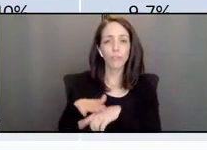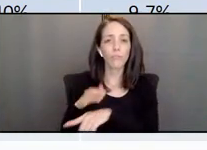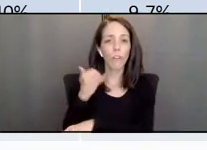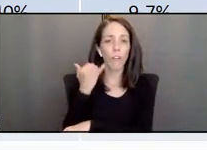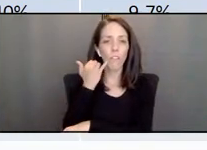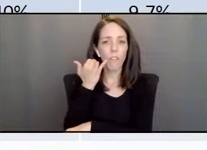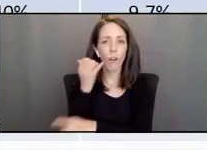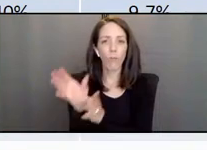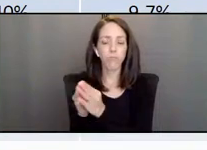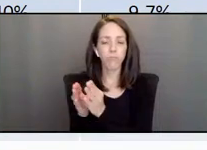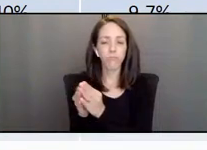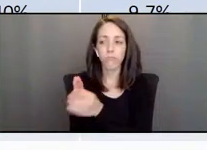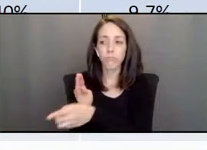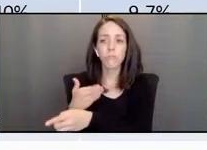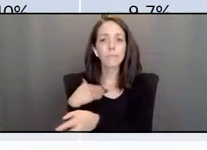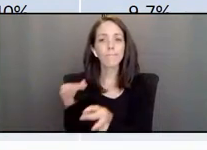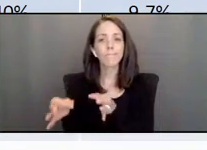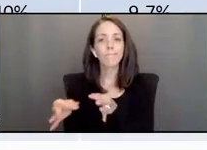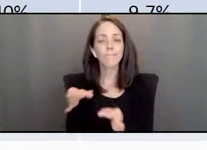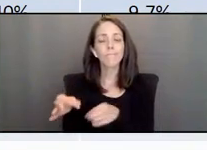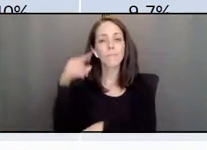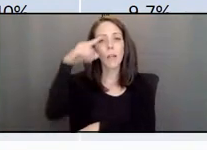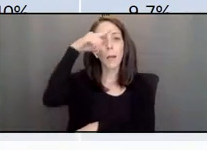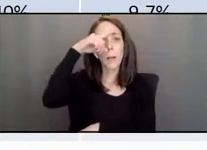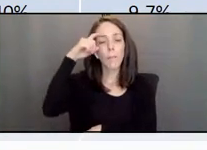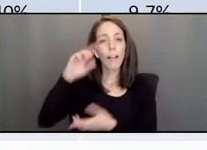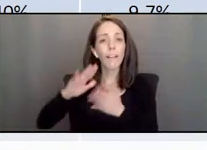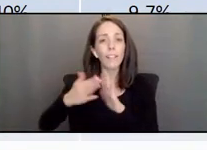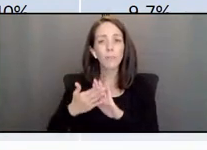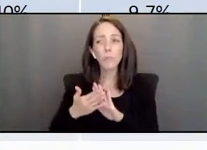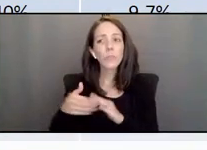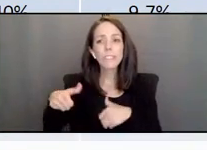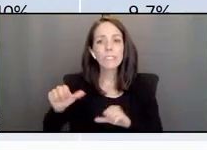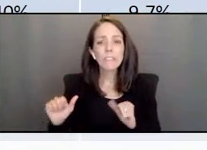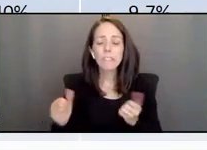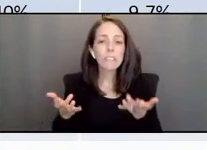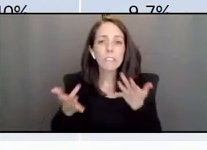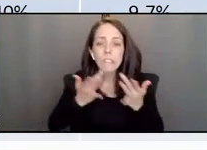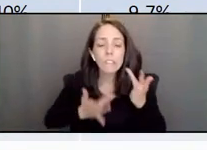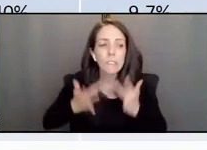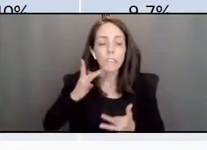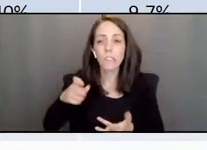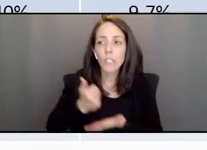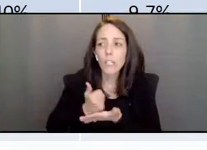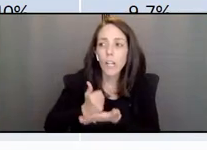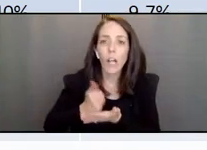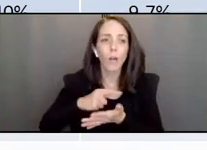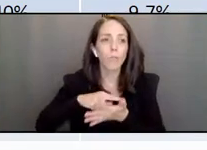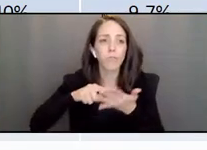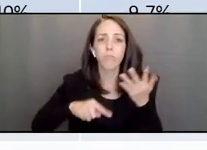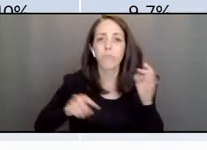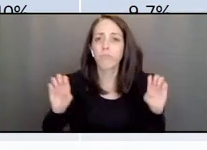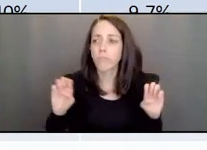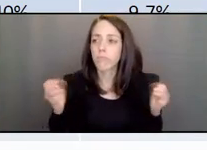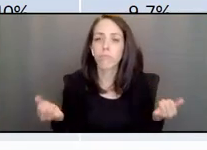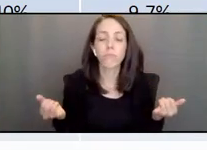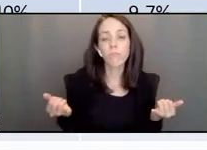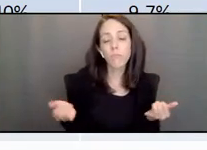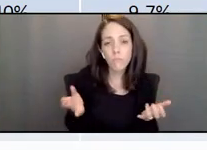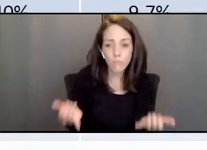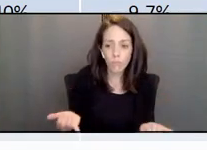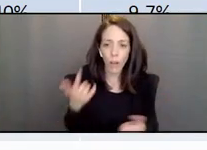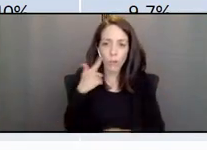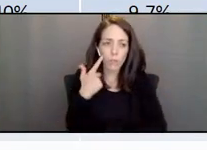in the Black community, the house is still on fire and the urgency is real. Projections from the OHA specifically looking at the